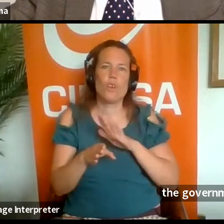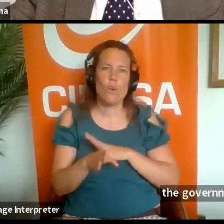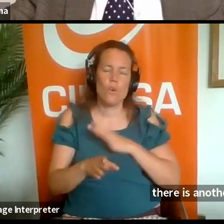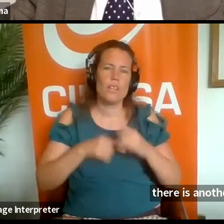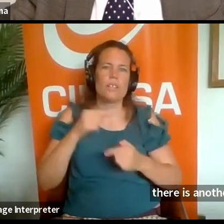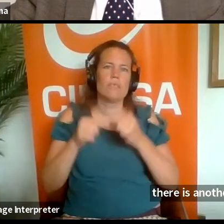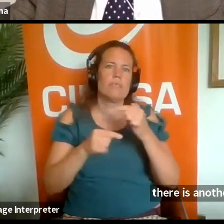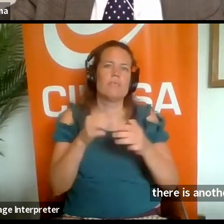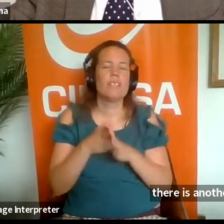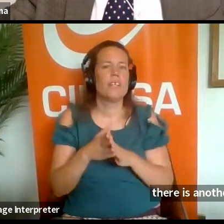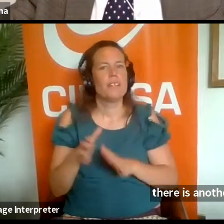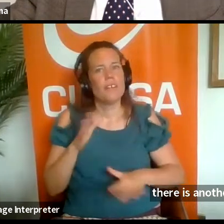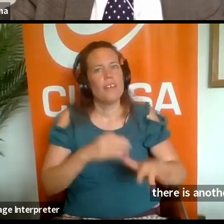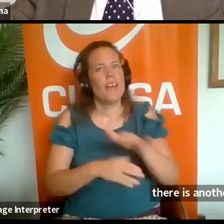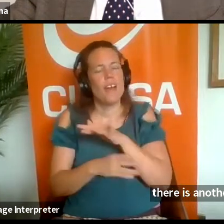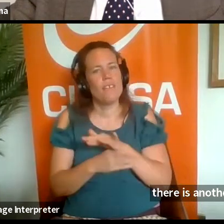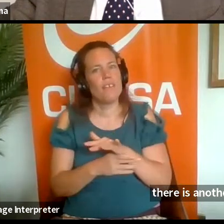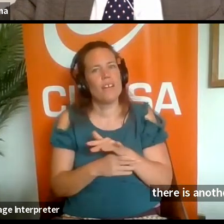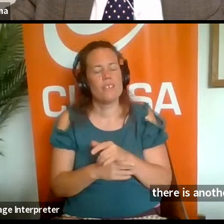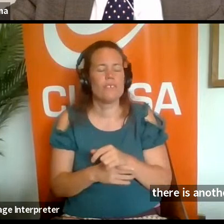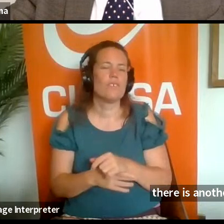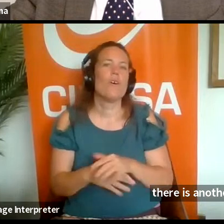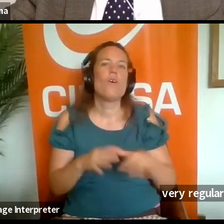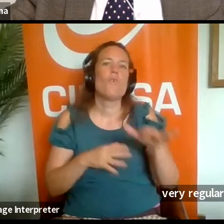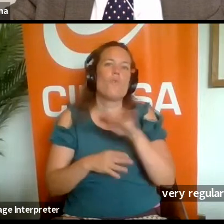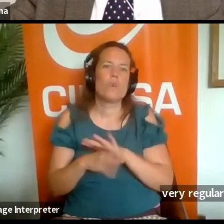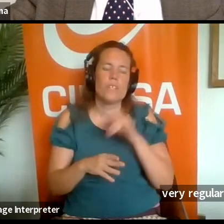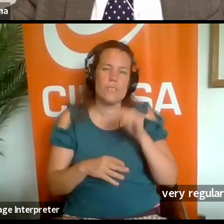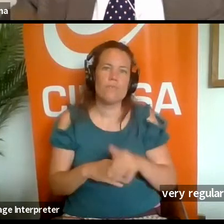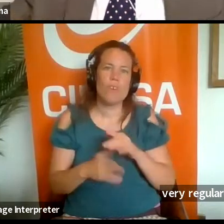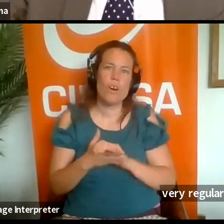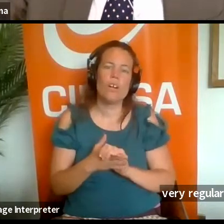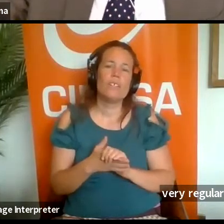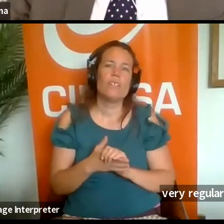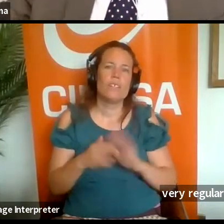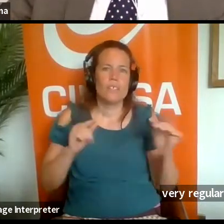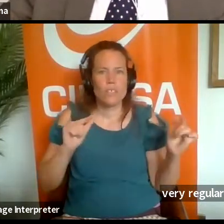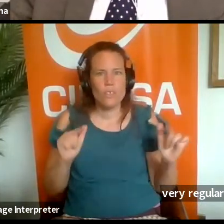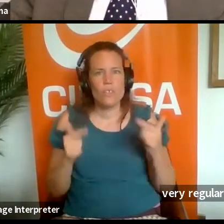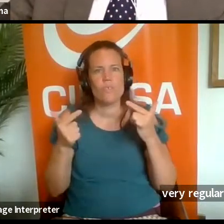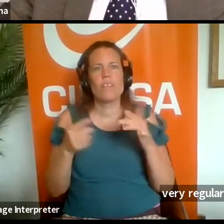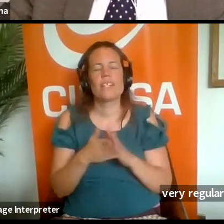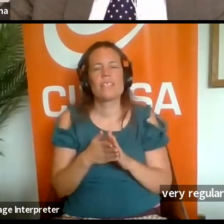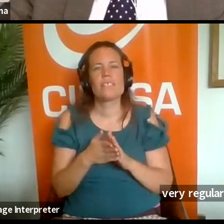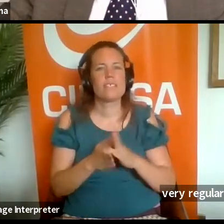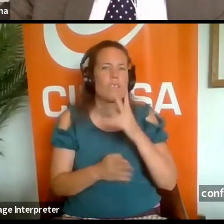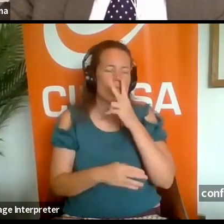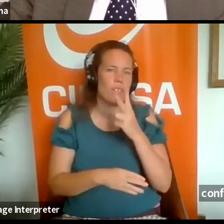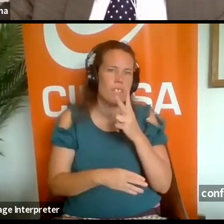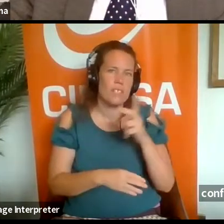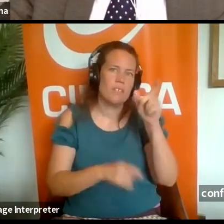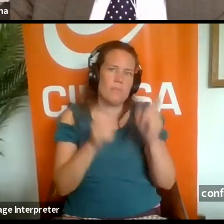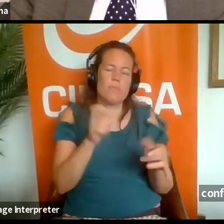areas or regions which are prone by conflicts, we see people who call